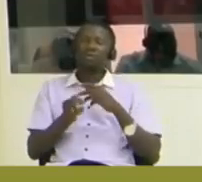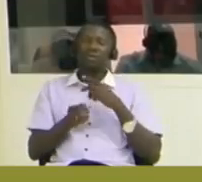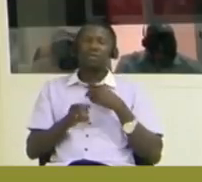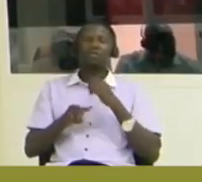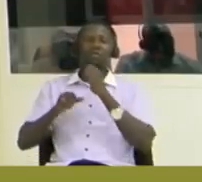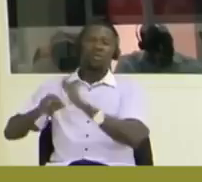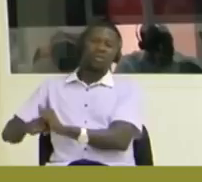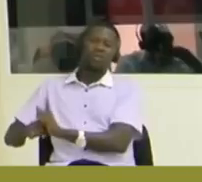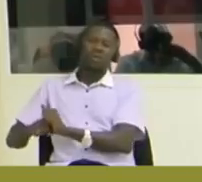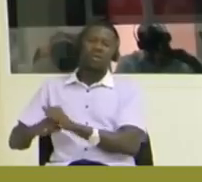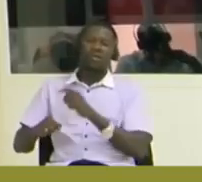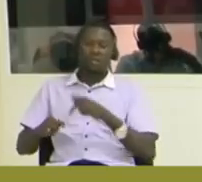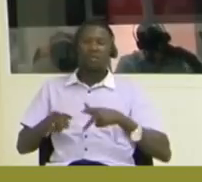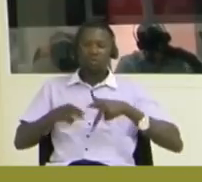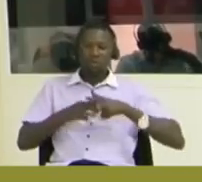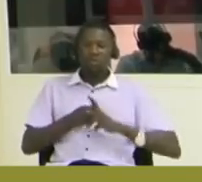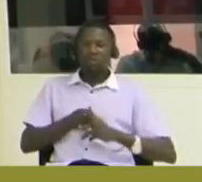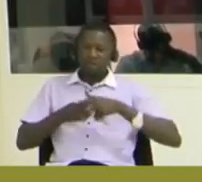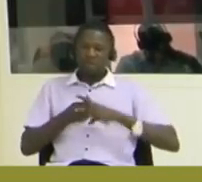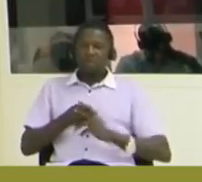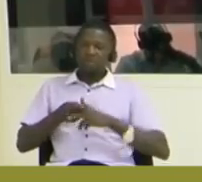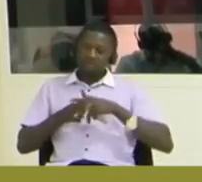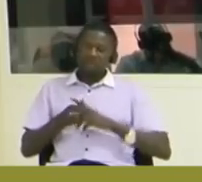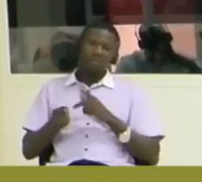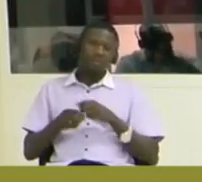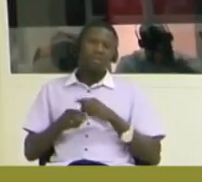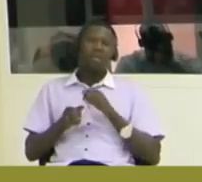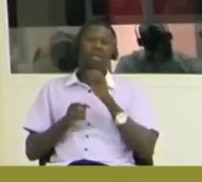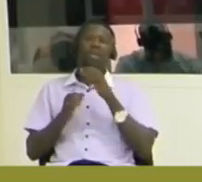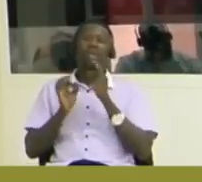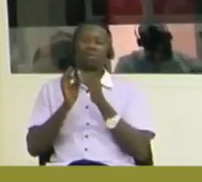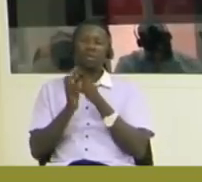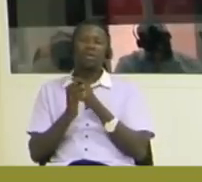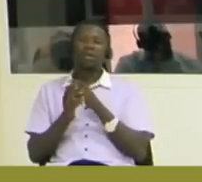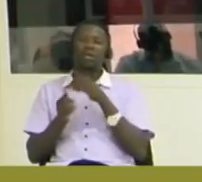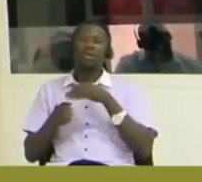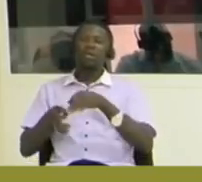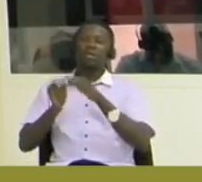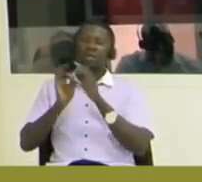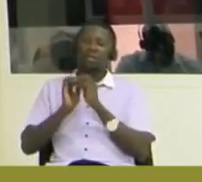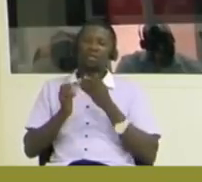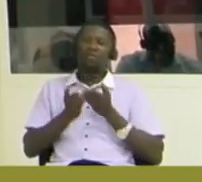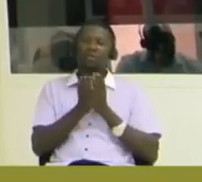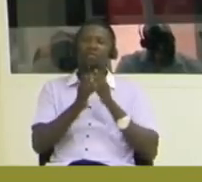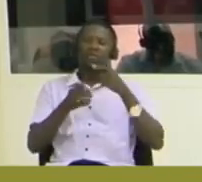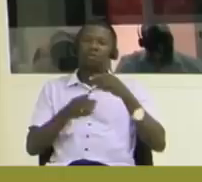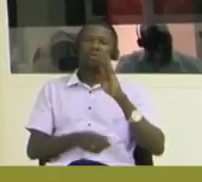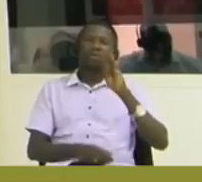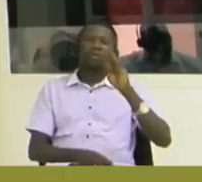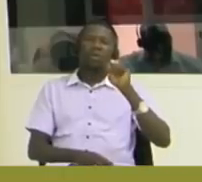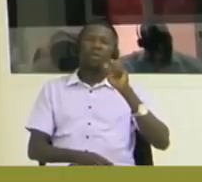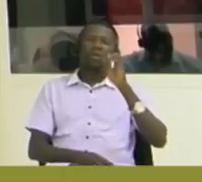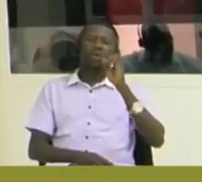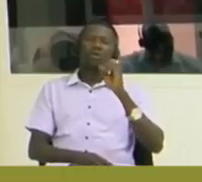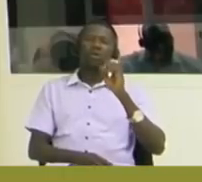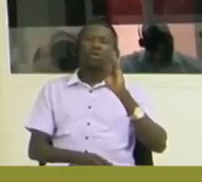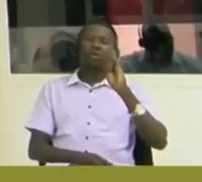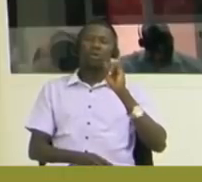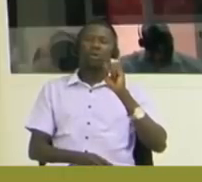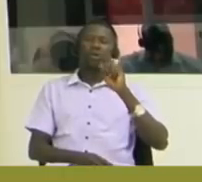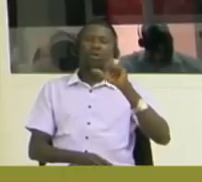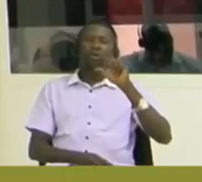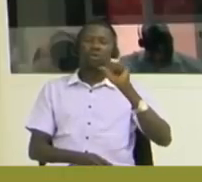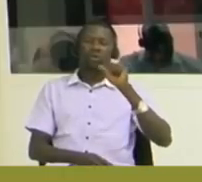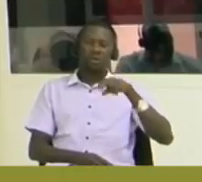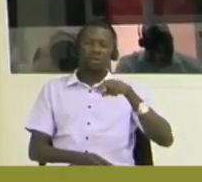maintenance, and take the ferry from Bao Bolong, that was before the bridge was built, and station it at the